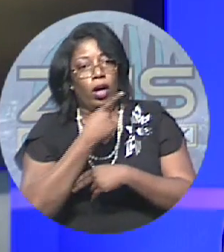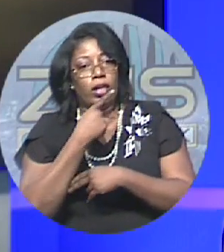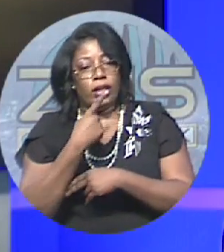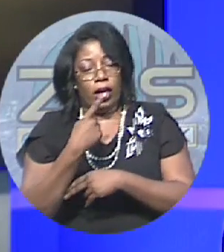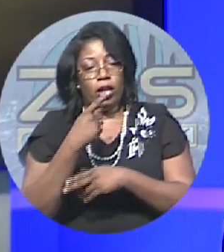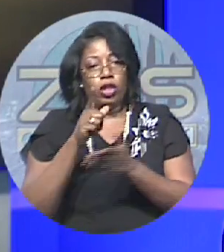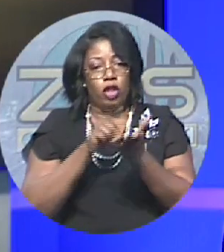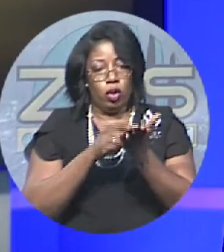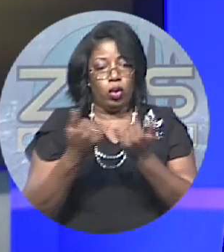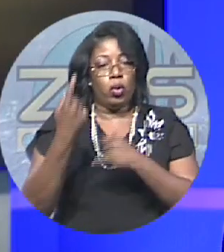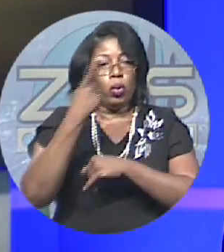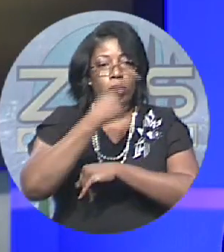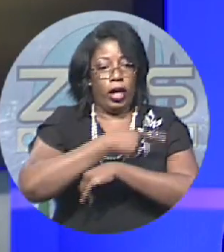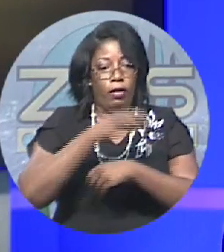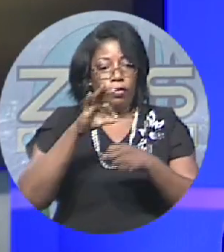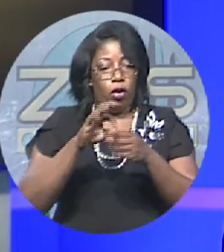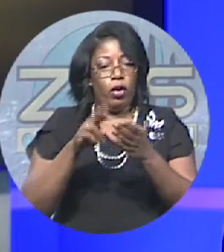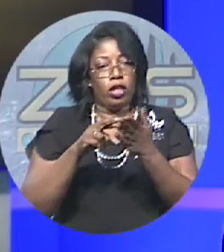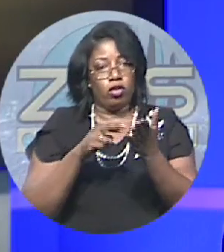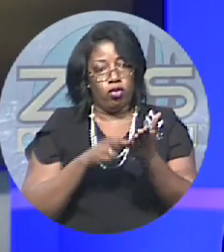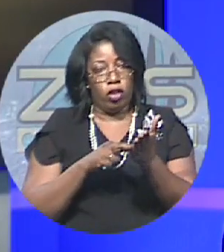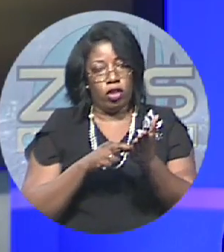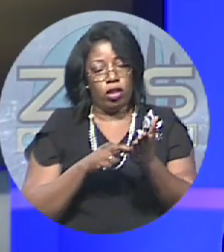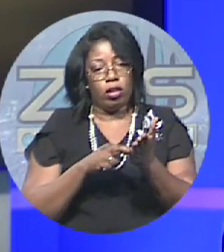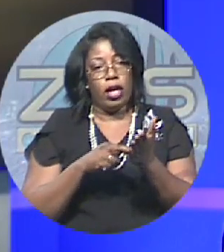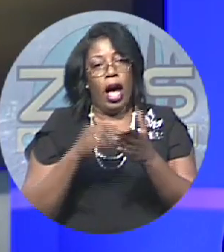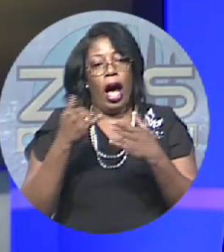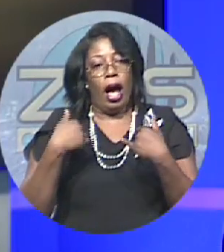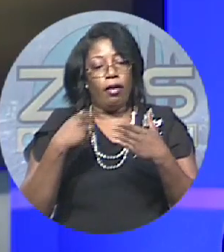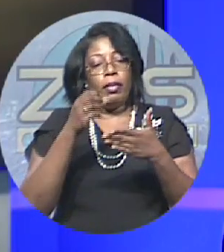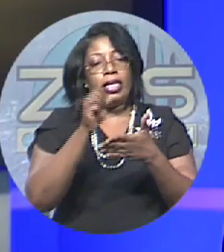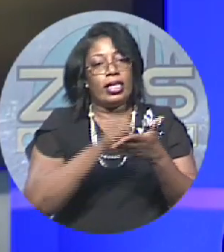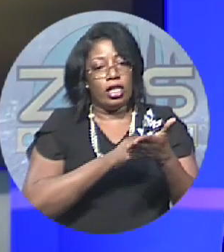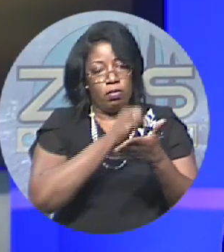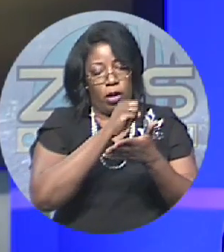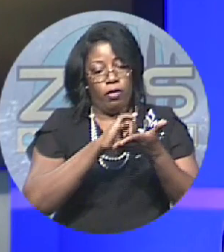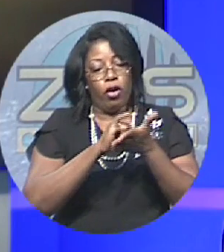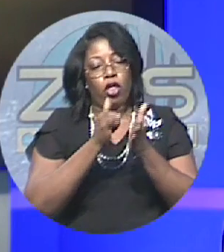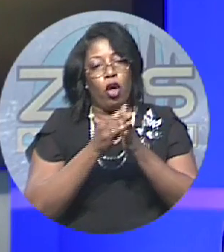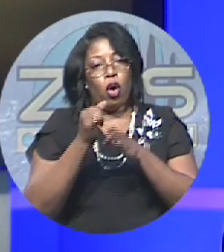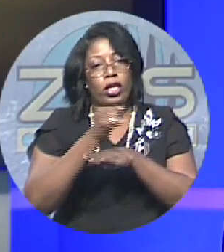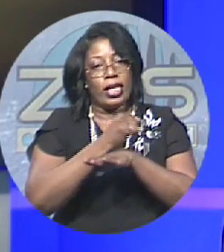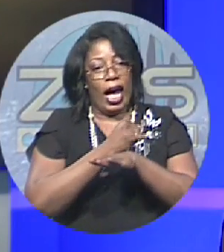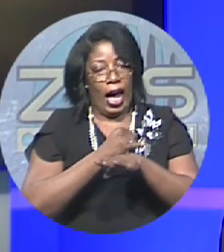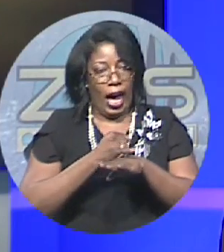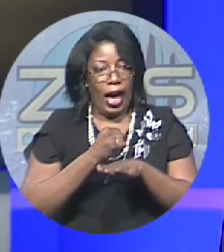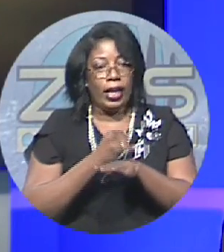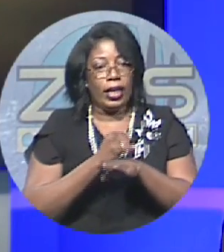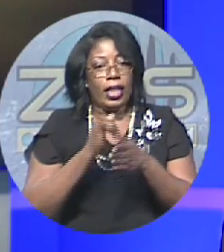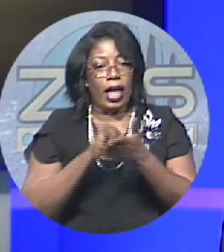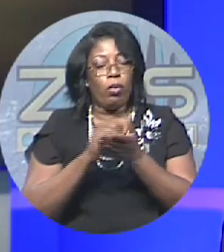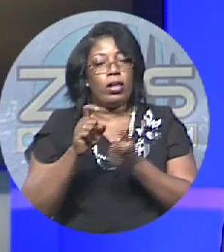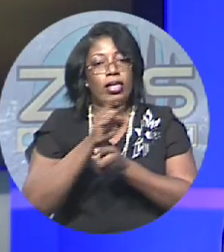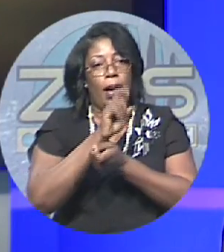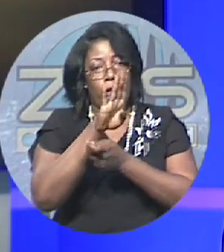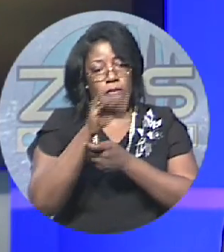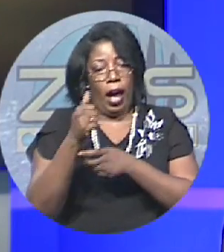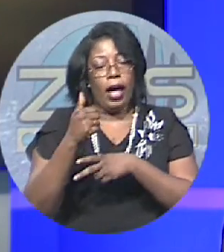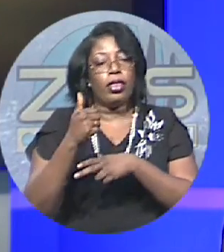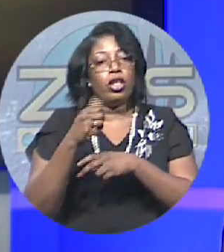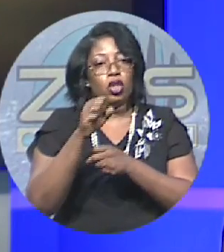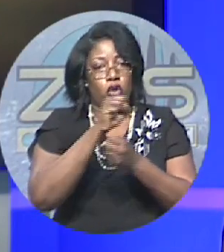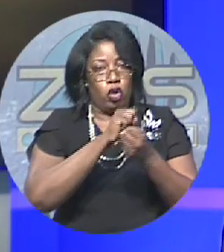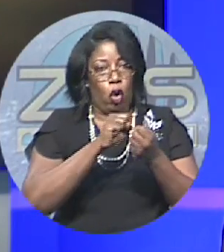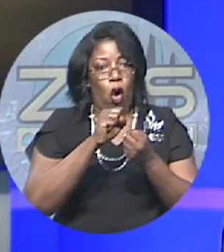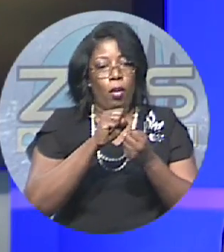News today that voter registration has been suspended for those islands directly impacted by the storm. But he says